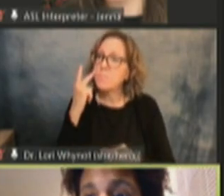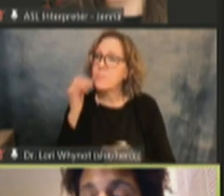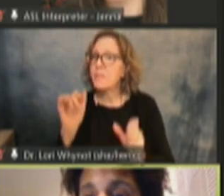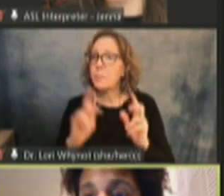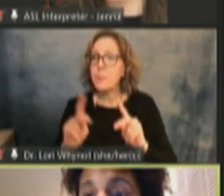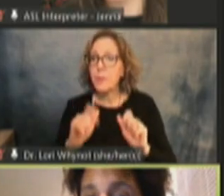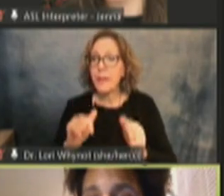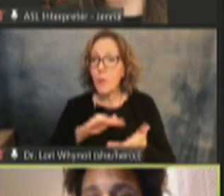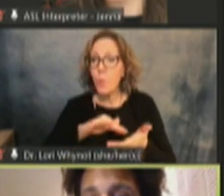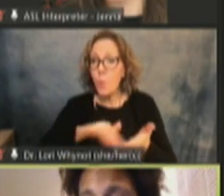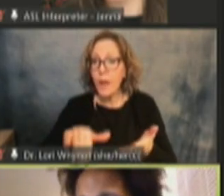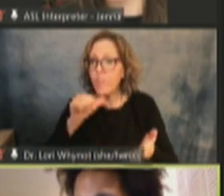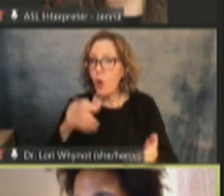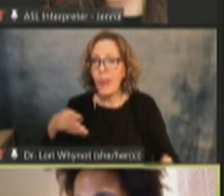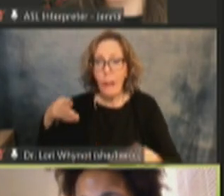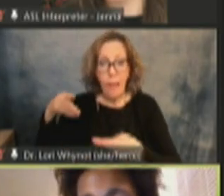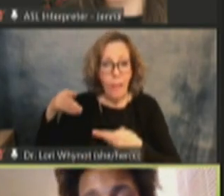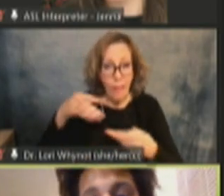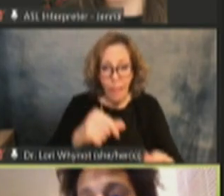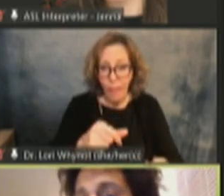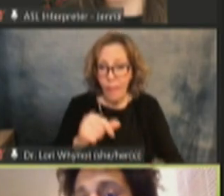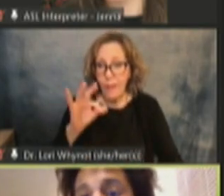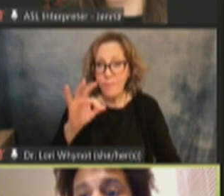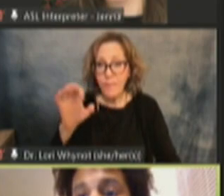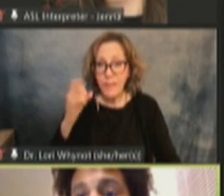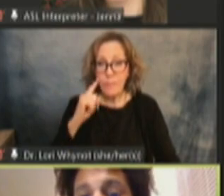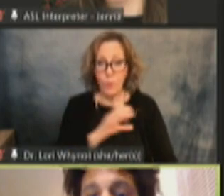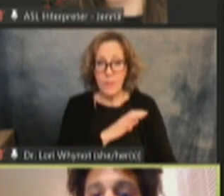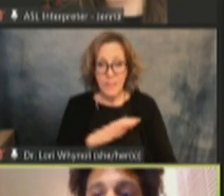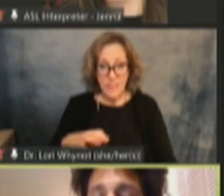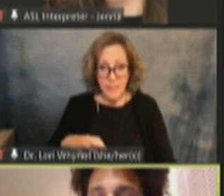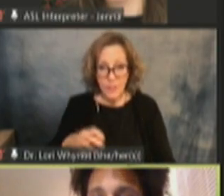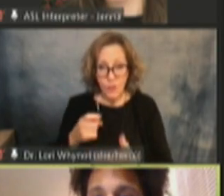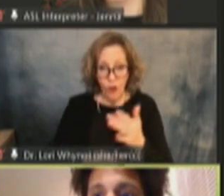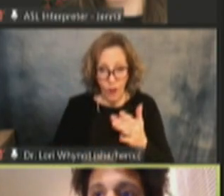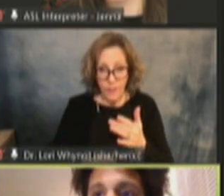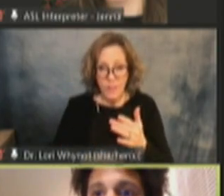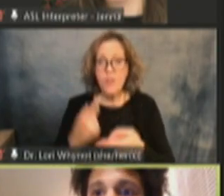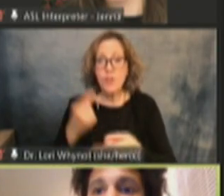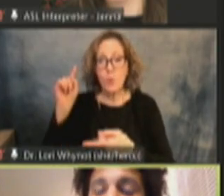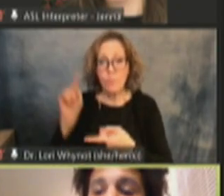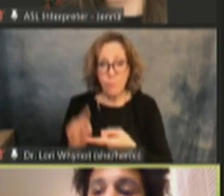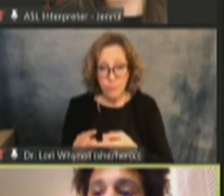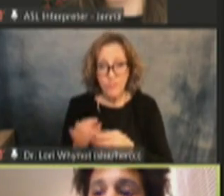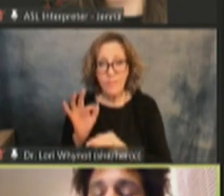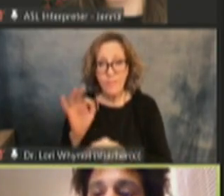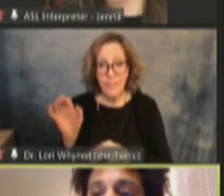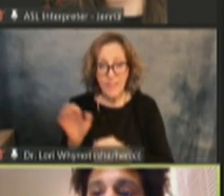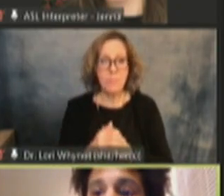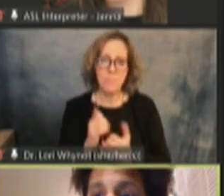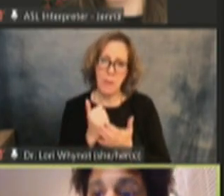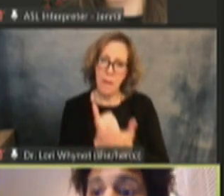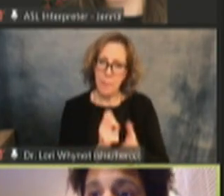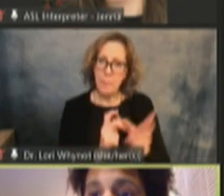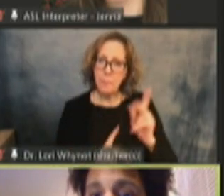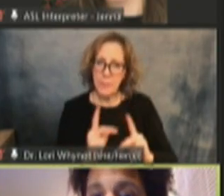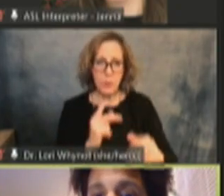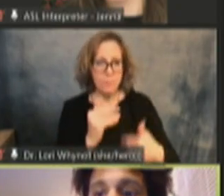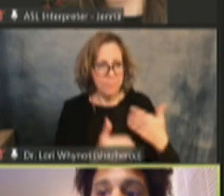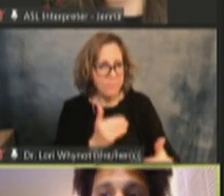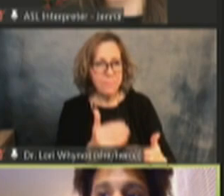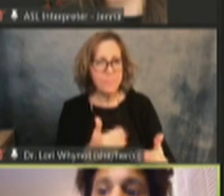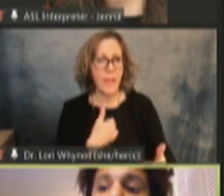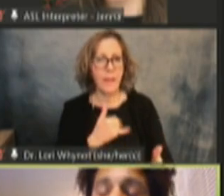citizenship fees. And again, helping folks move forward so that they can have the same rights that other citizens will